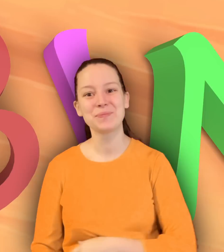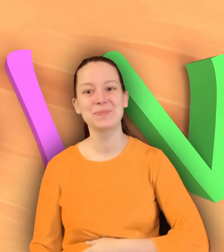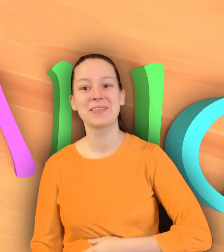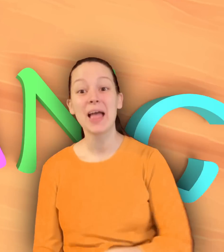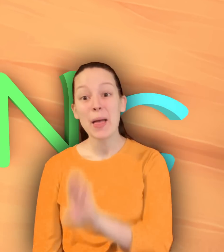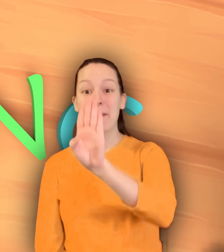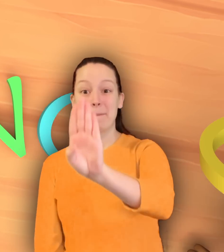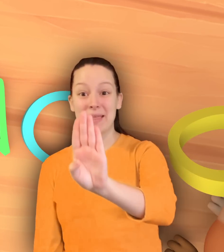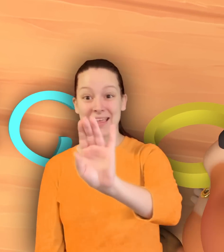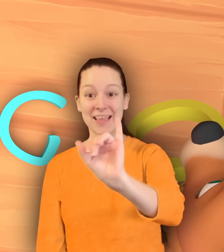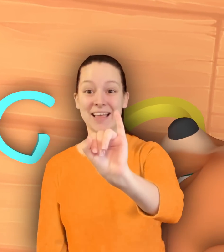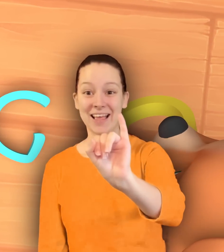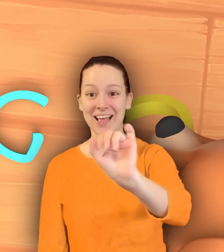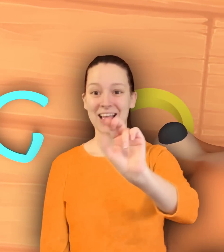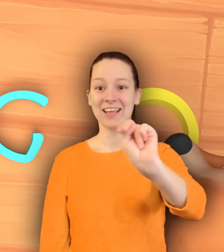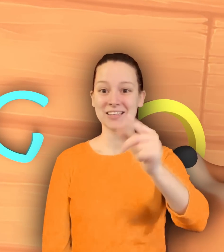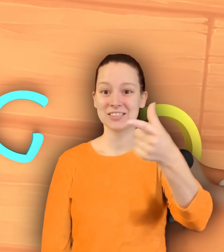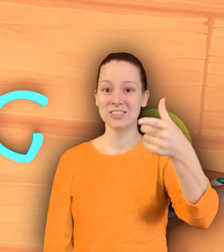B-I-N-G-O,